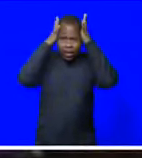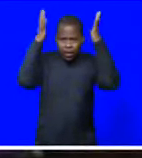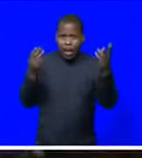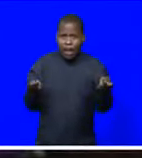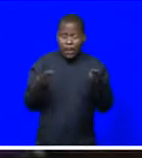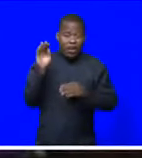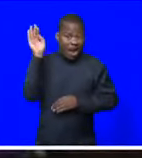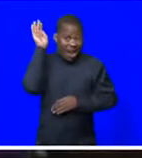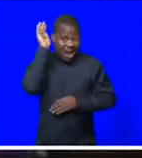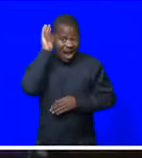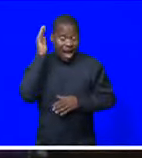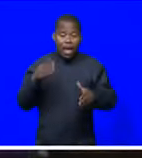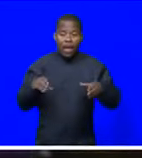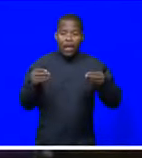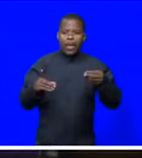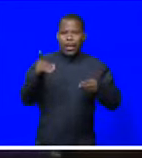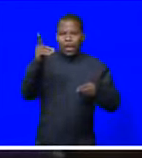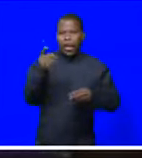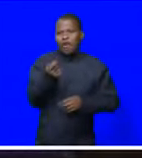Radio banvu